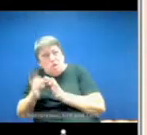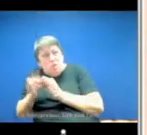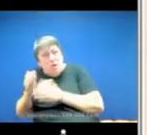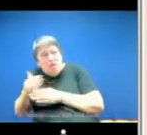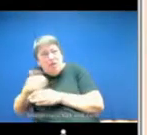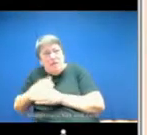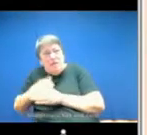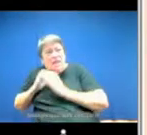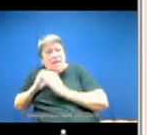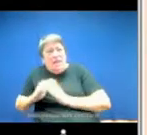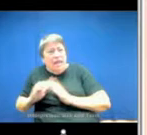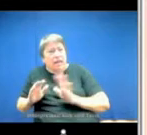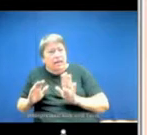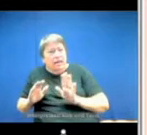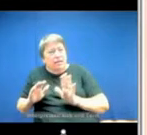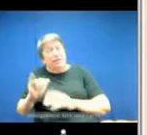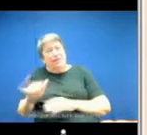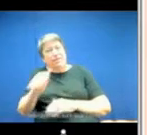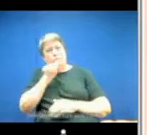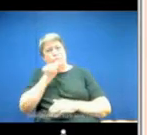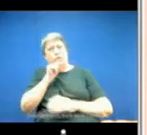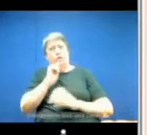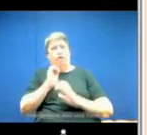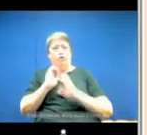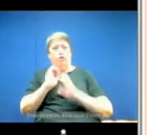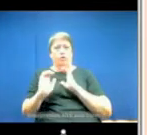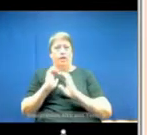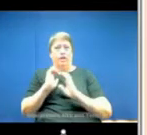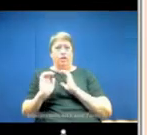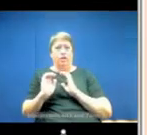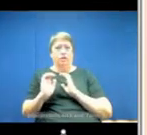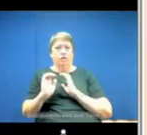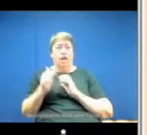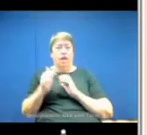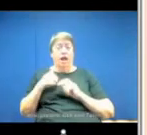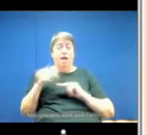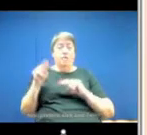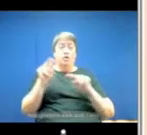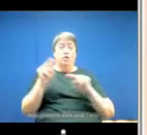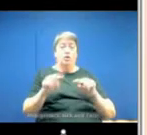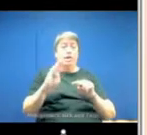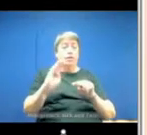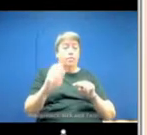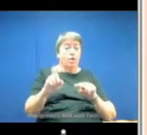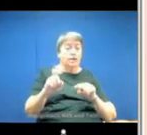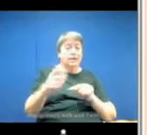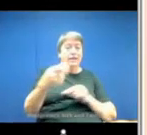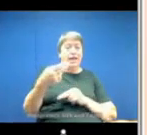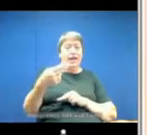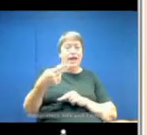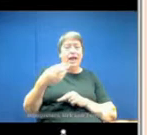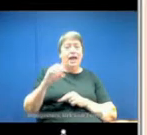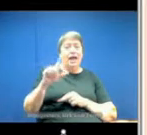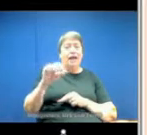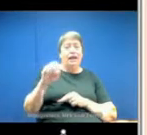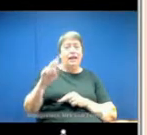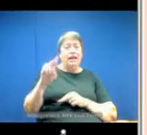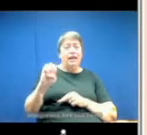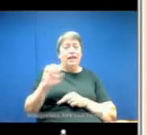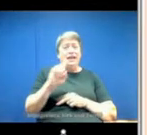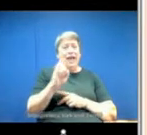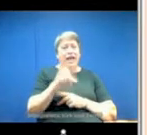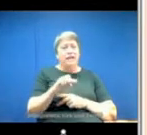them. I'm just glancing over at the box, and Helene has asked whether consecutive interpretation is